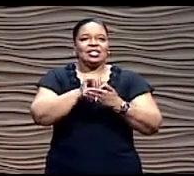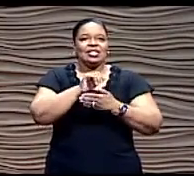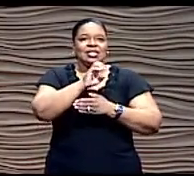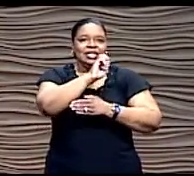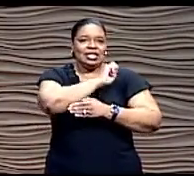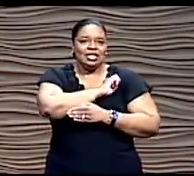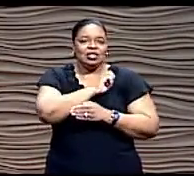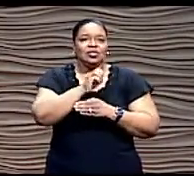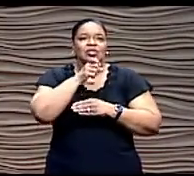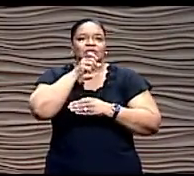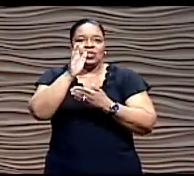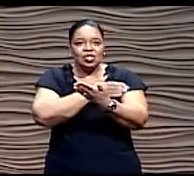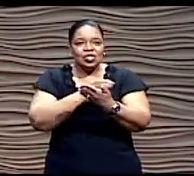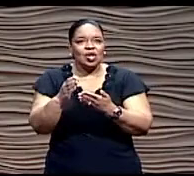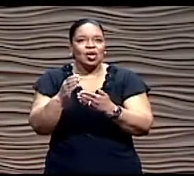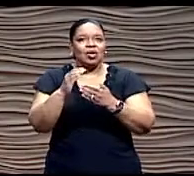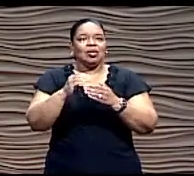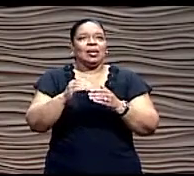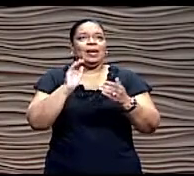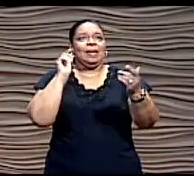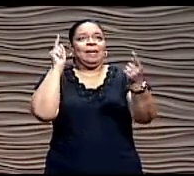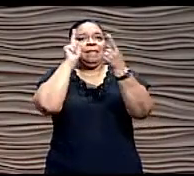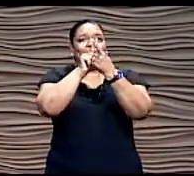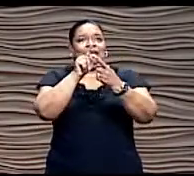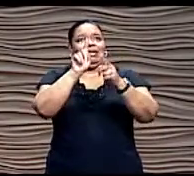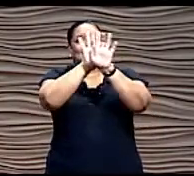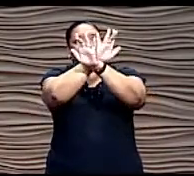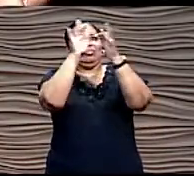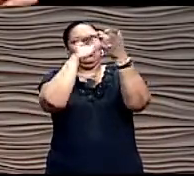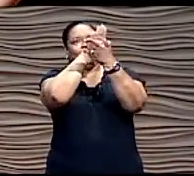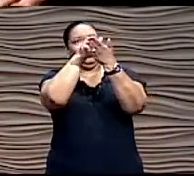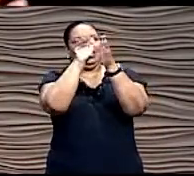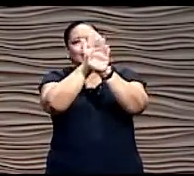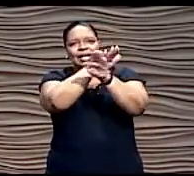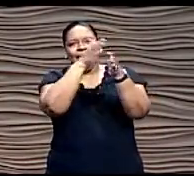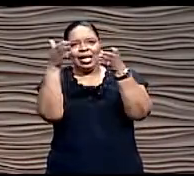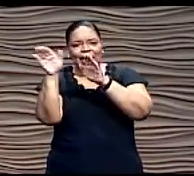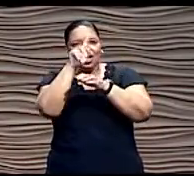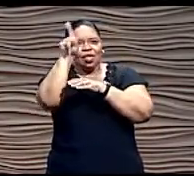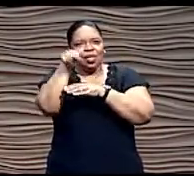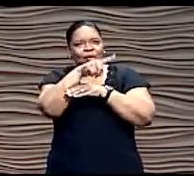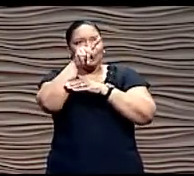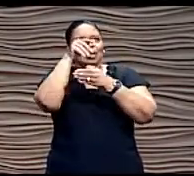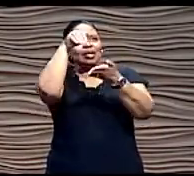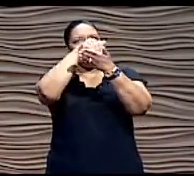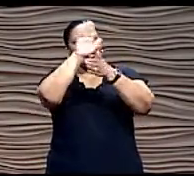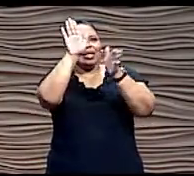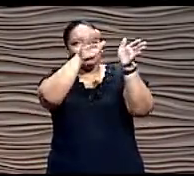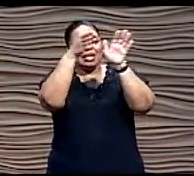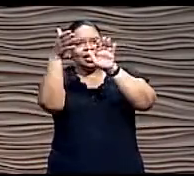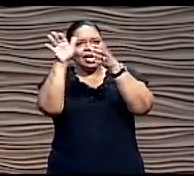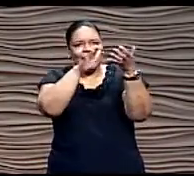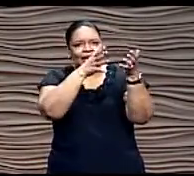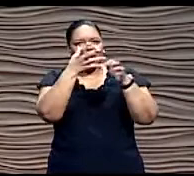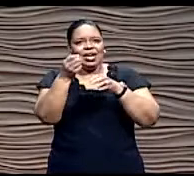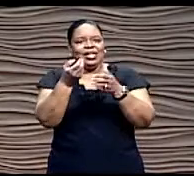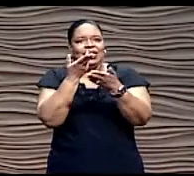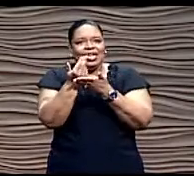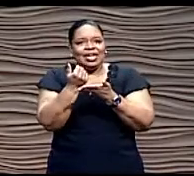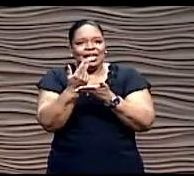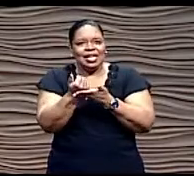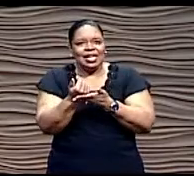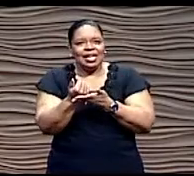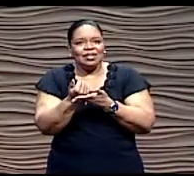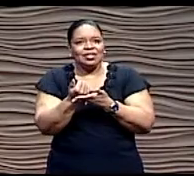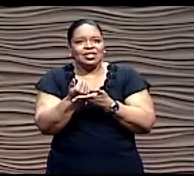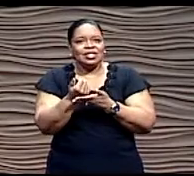wheel way up in the middle of the air. Ezekiel saw the wheel way up in the middle of the air. And they laugh beneath their